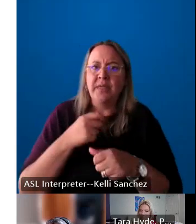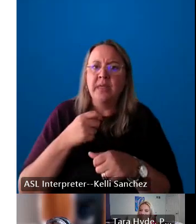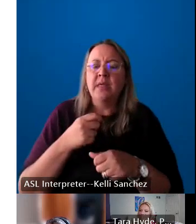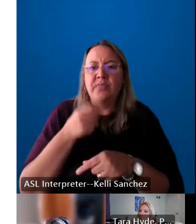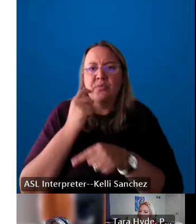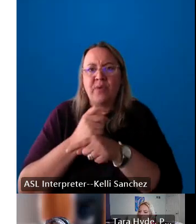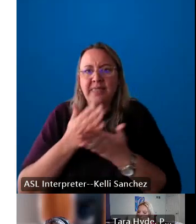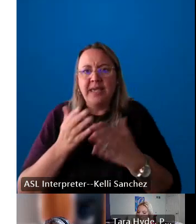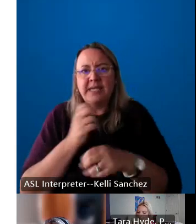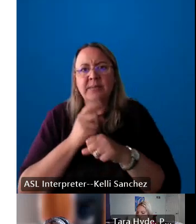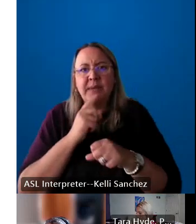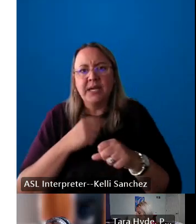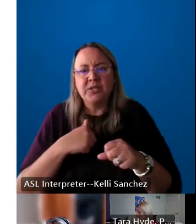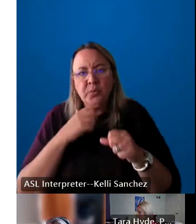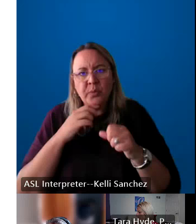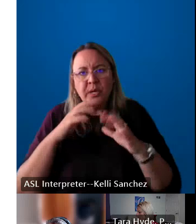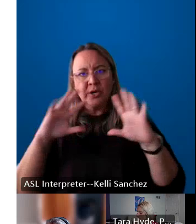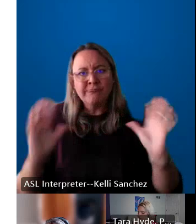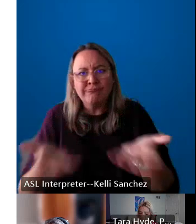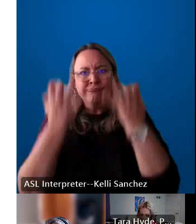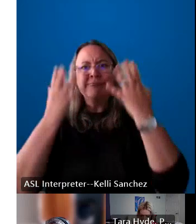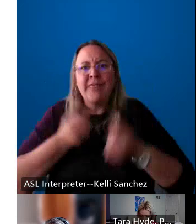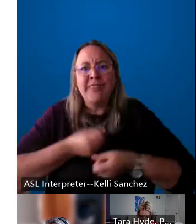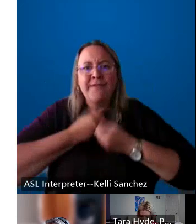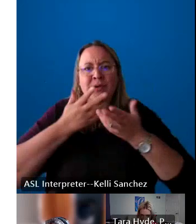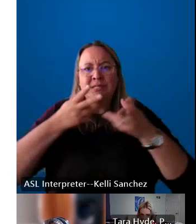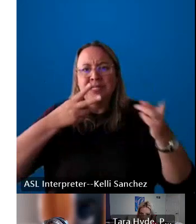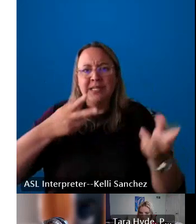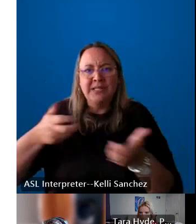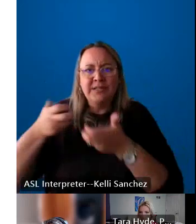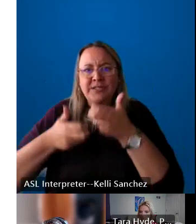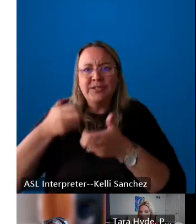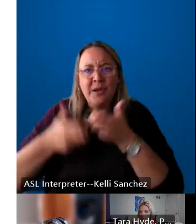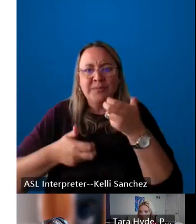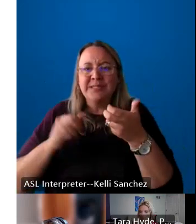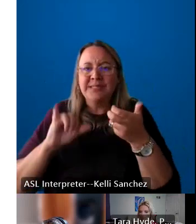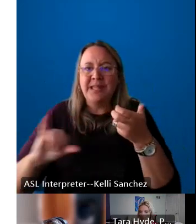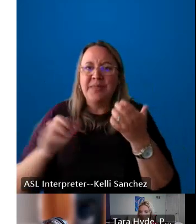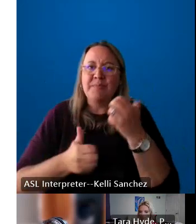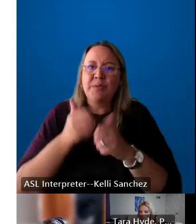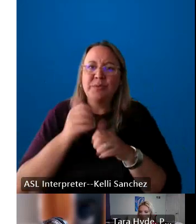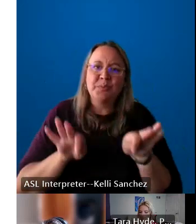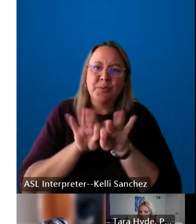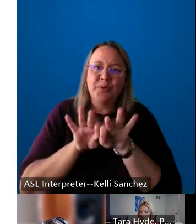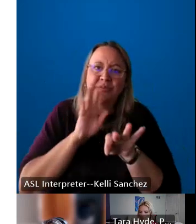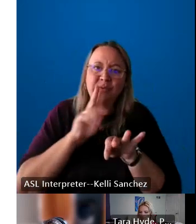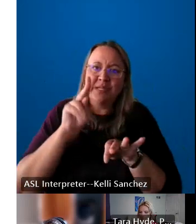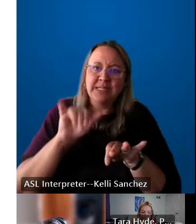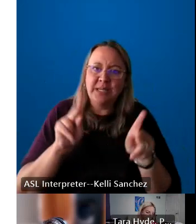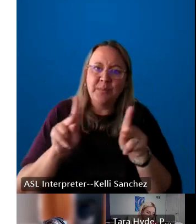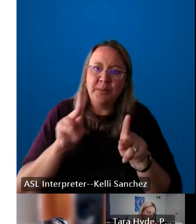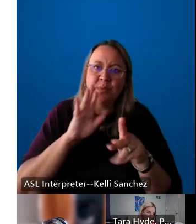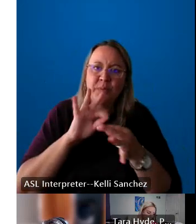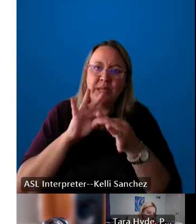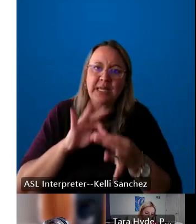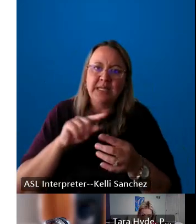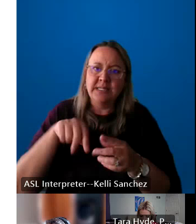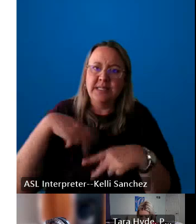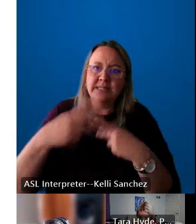and making sure that we're leveraging the voices, themes, and topics that are ultimately the most important to Kentuckians when it comes to this